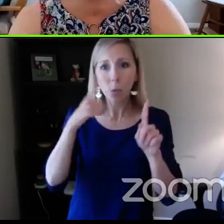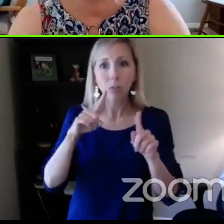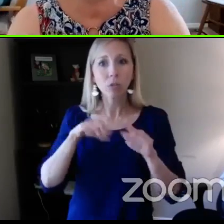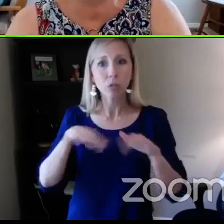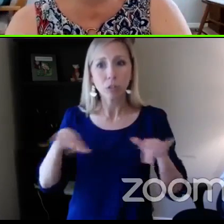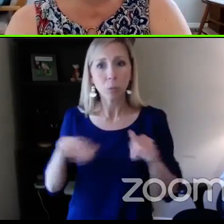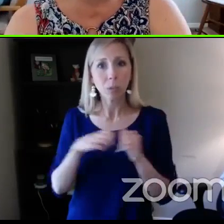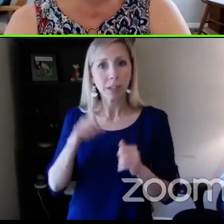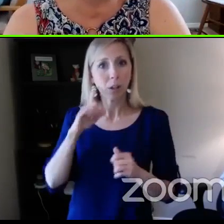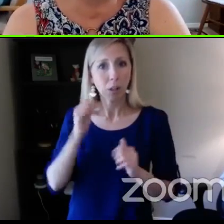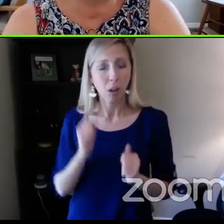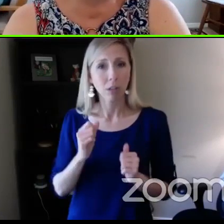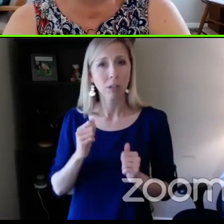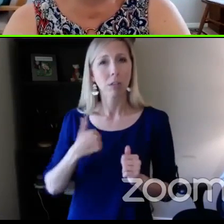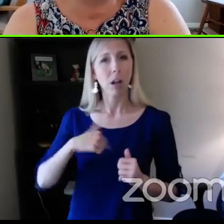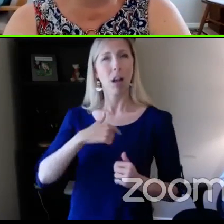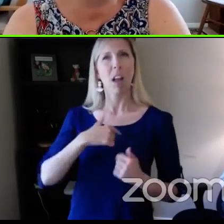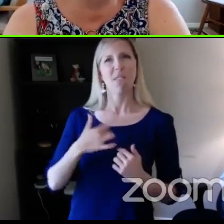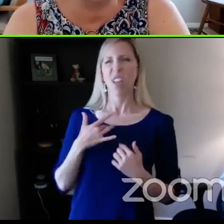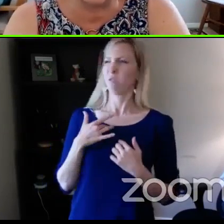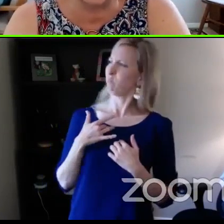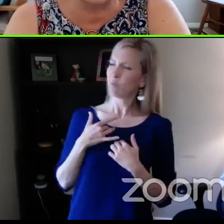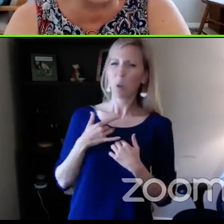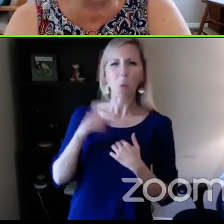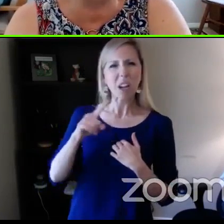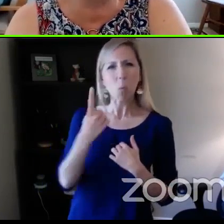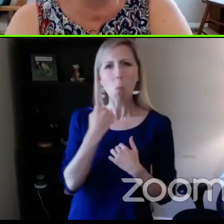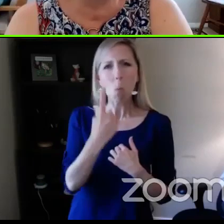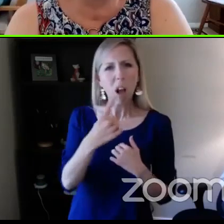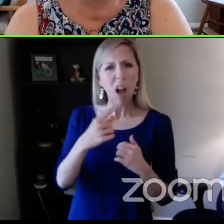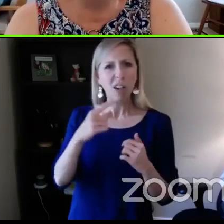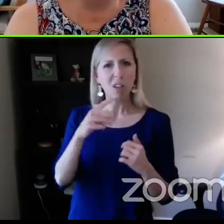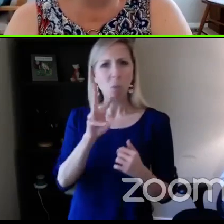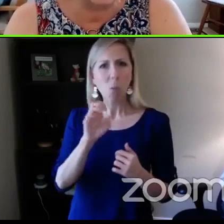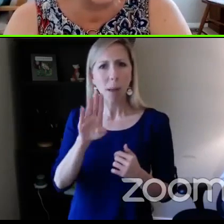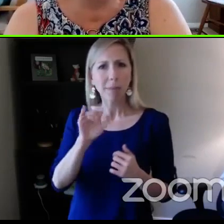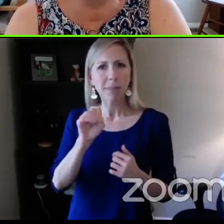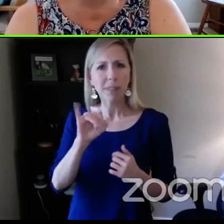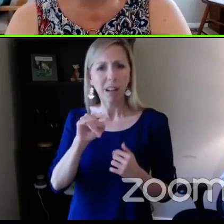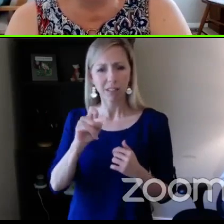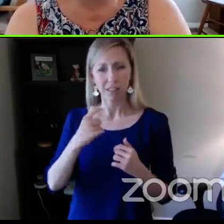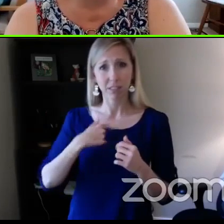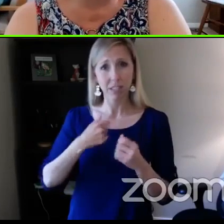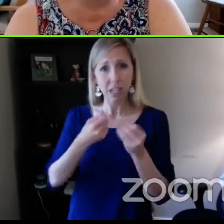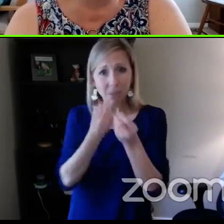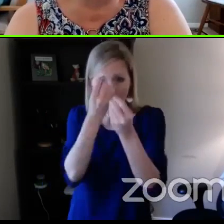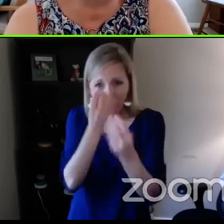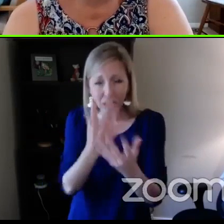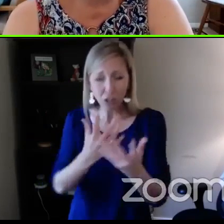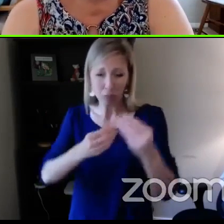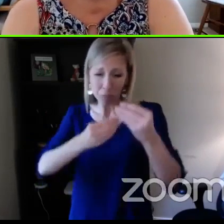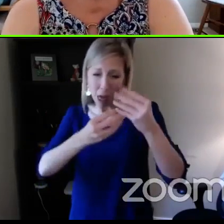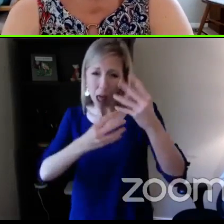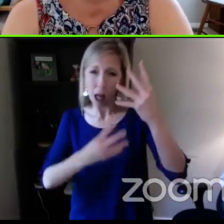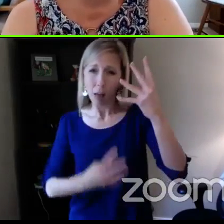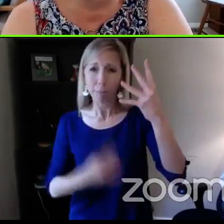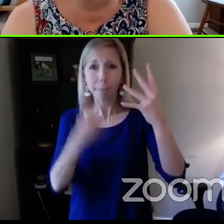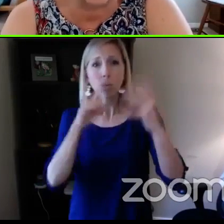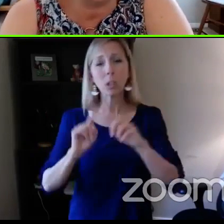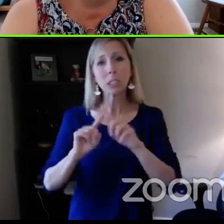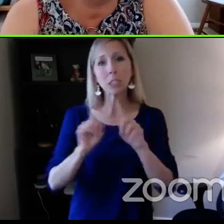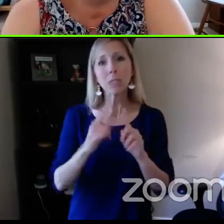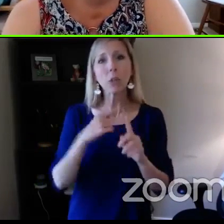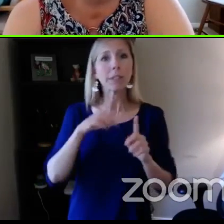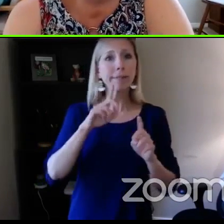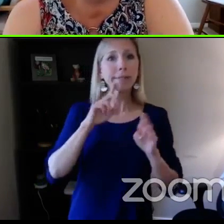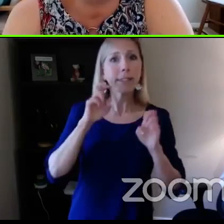umbrella site that had lots of information for parents and for professionals about different aspects of